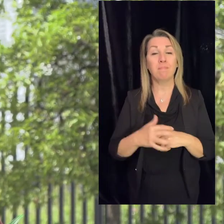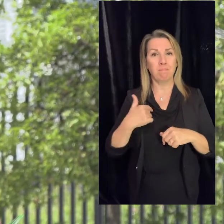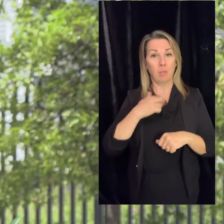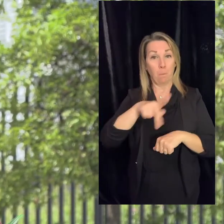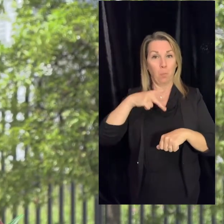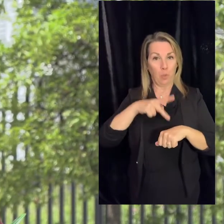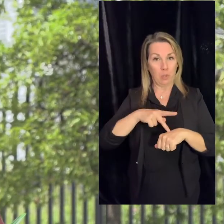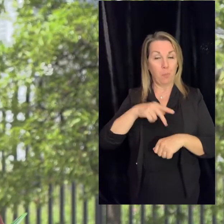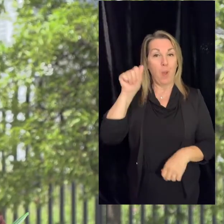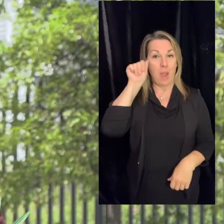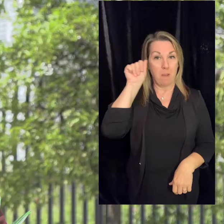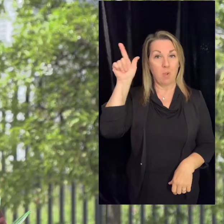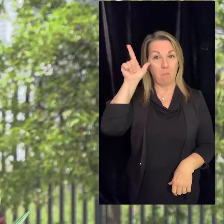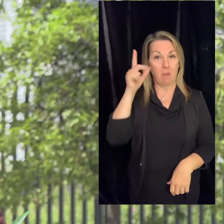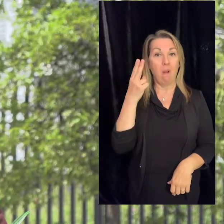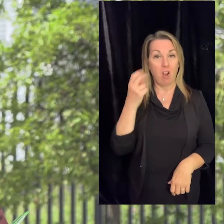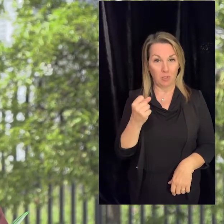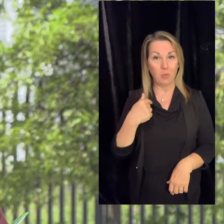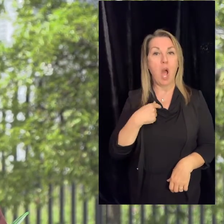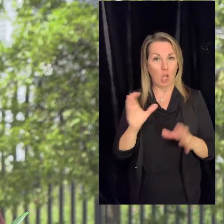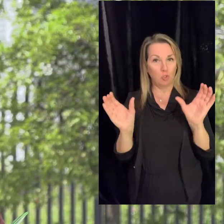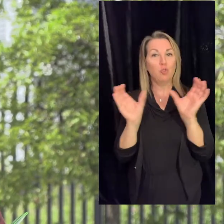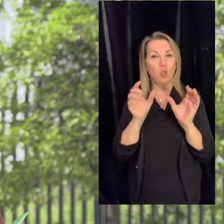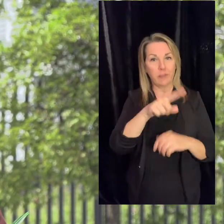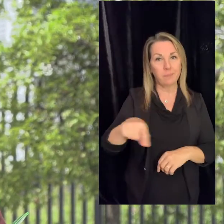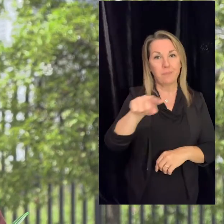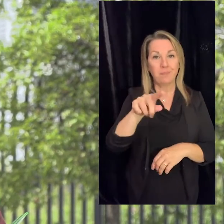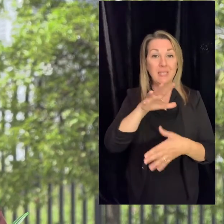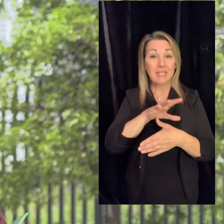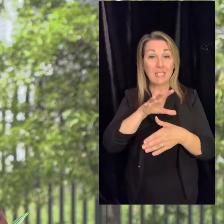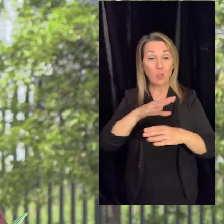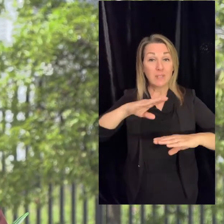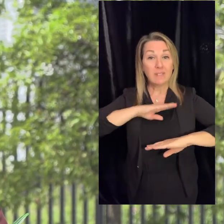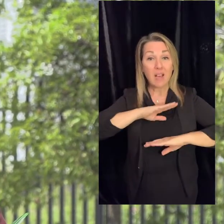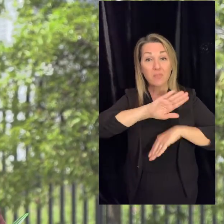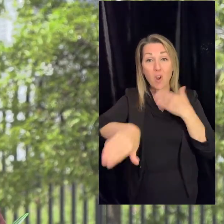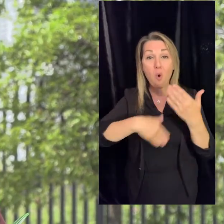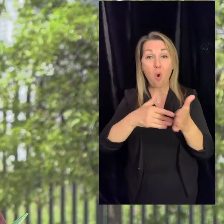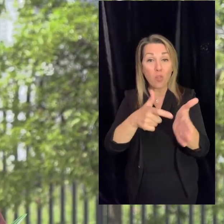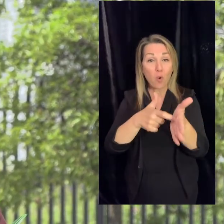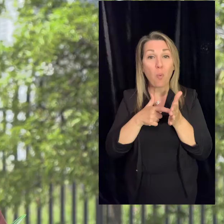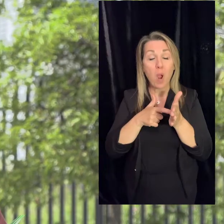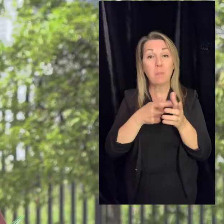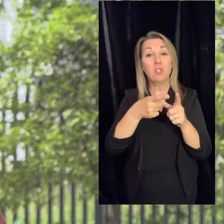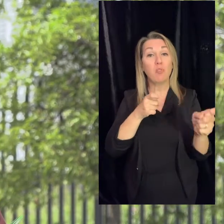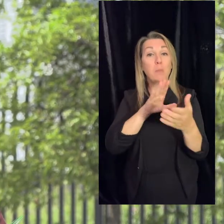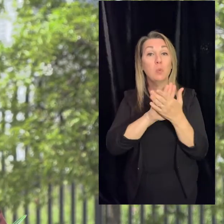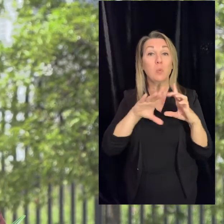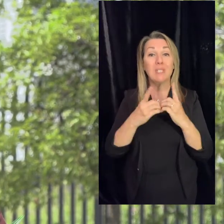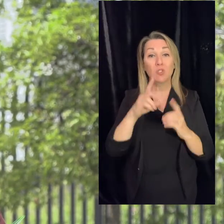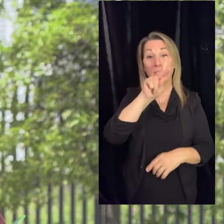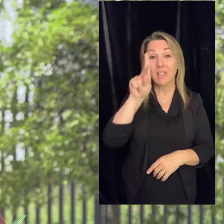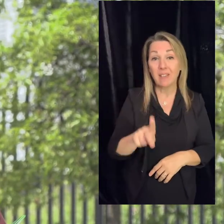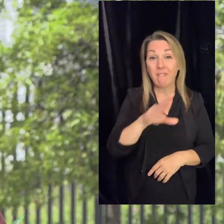of Abraham Lincoln High School, I certify that these seniors have met all the requirements set forth by the School District of Philadelphia and